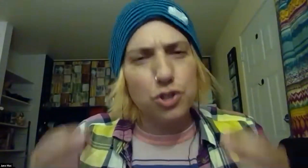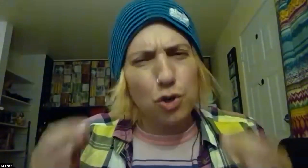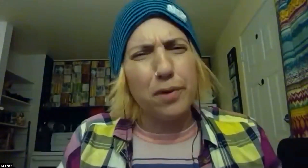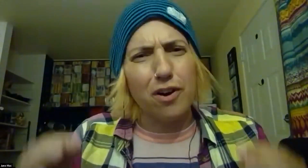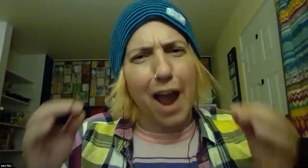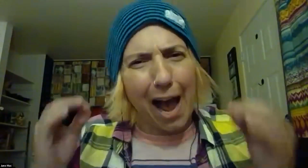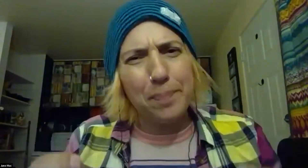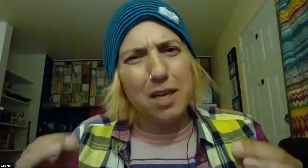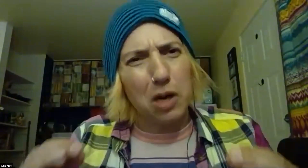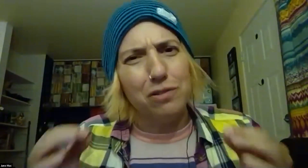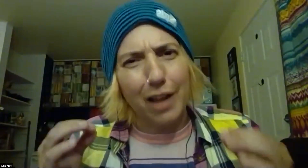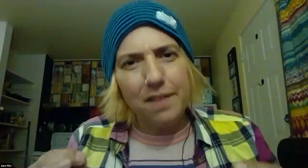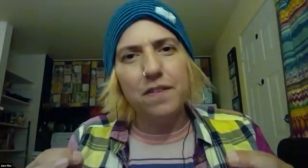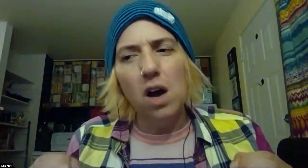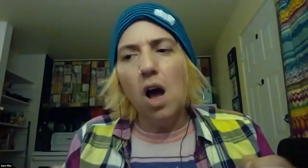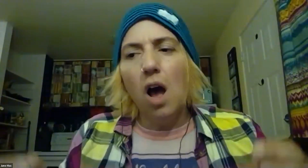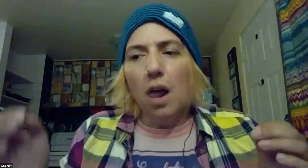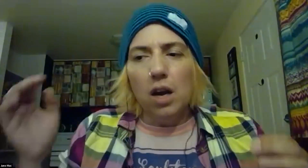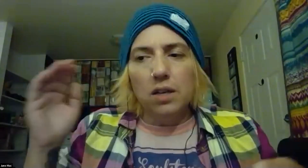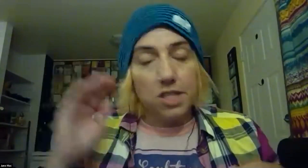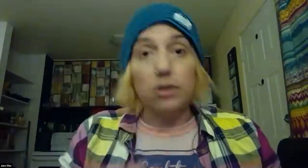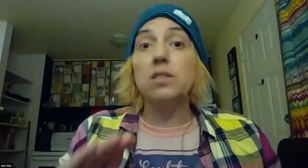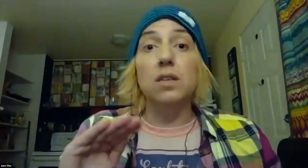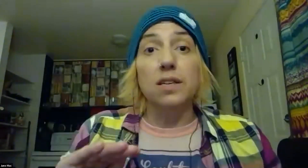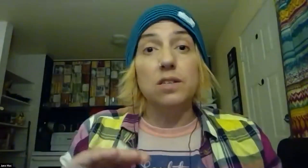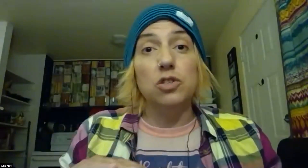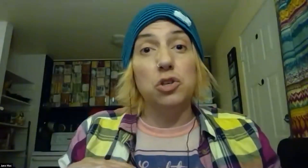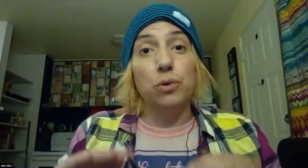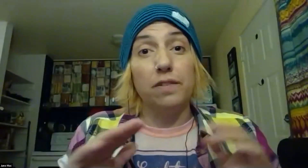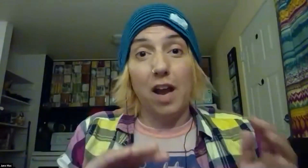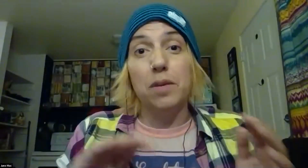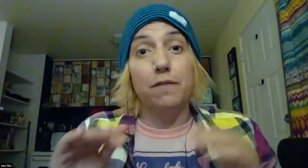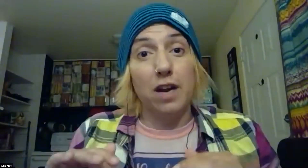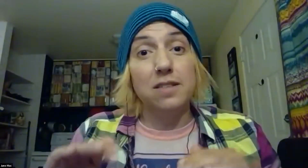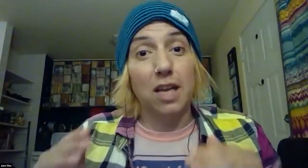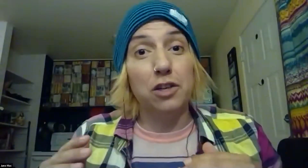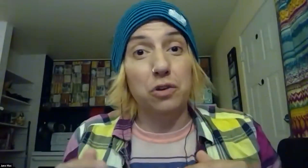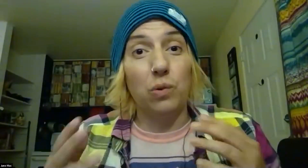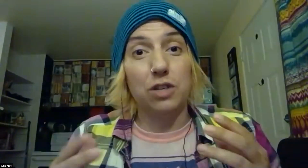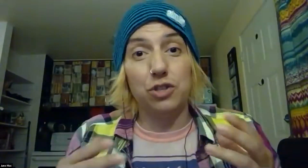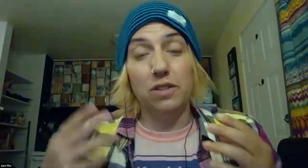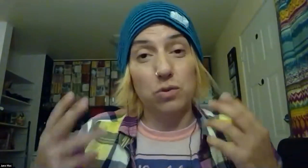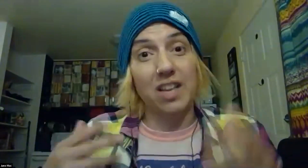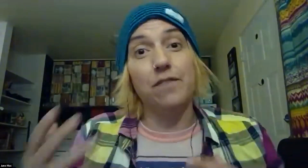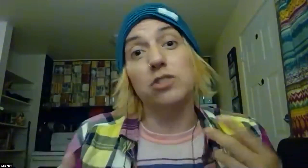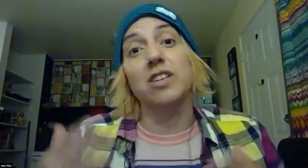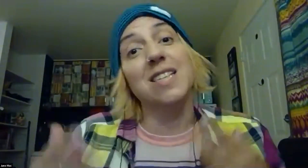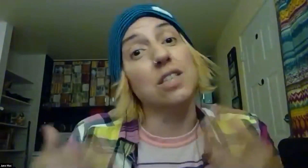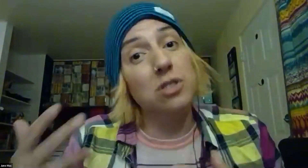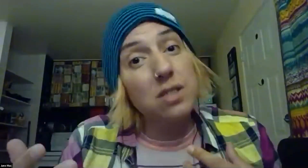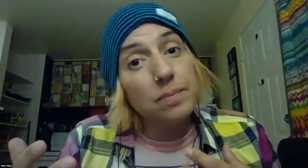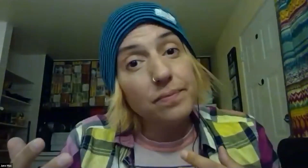and super happy about life, seriously listen to the family and friends telling you to question those